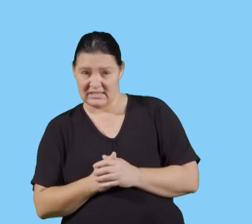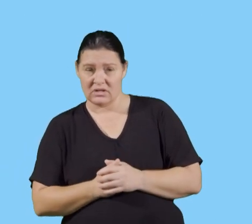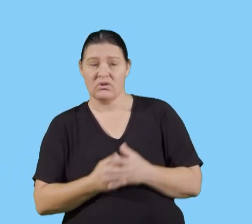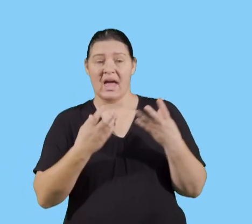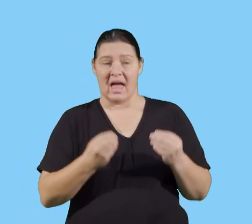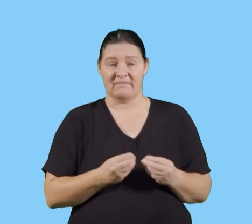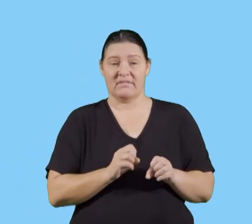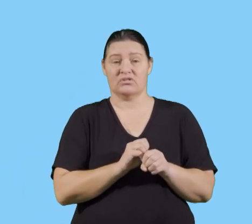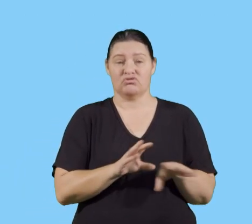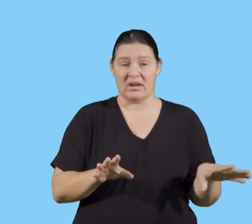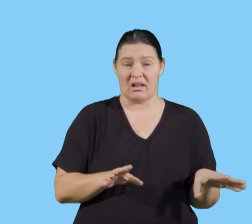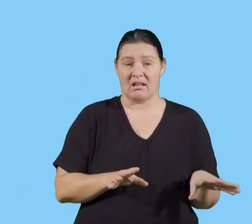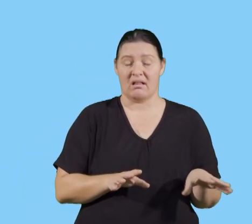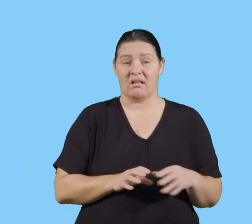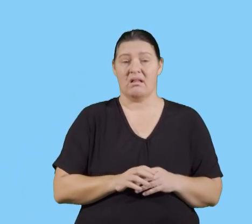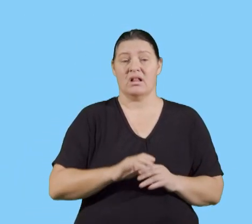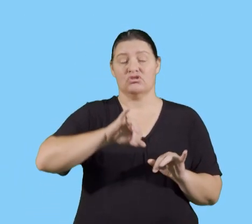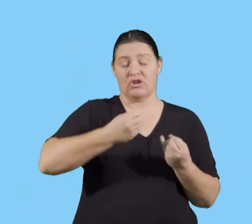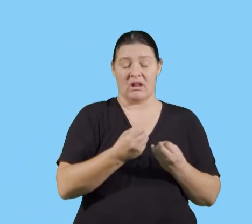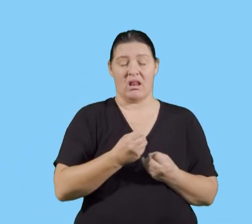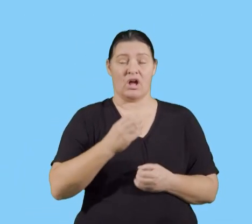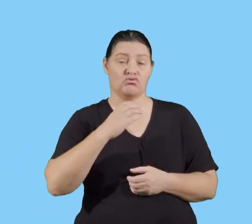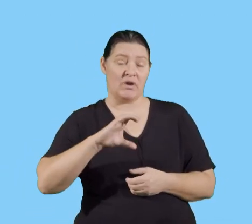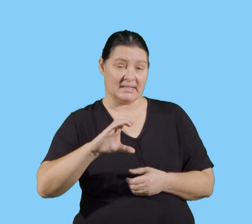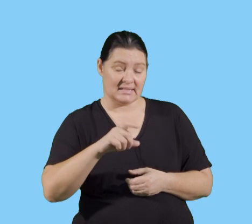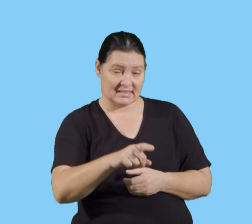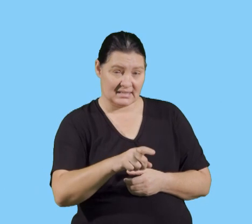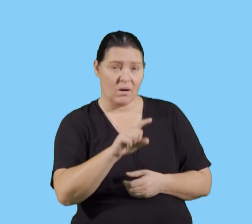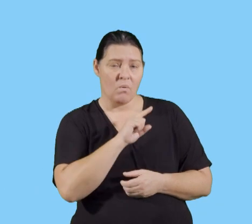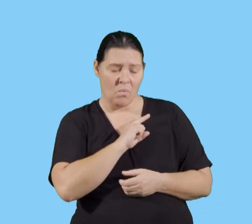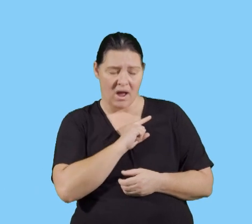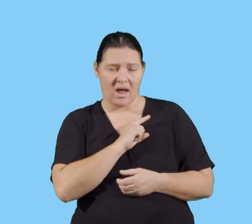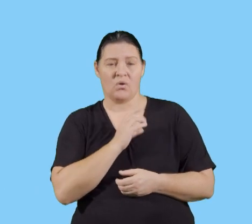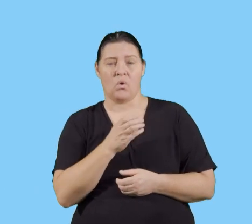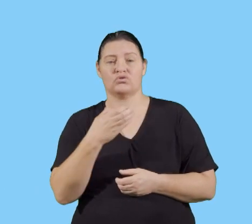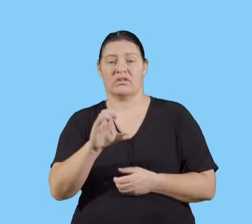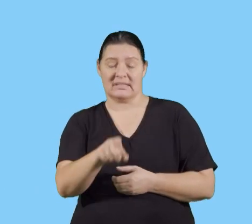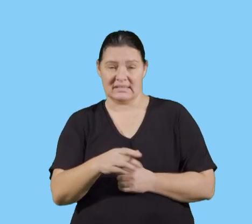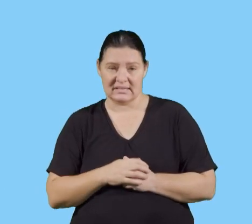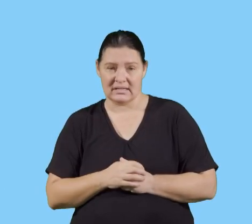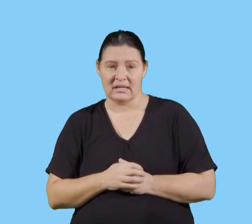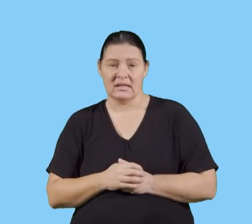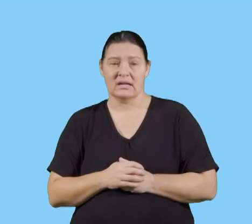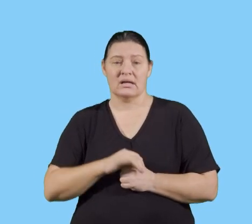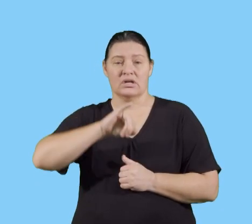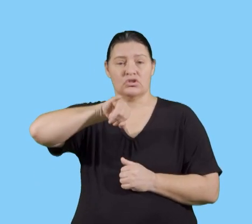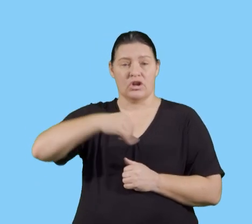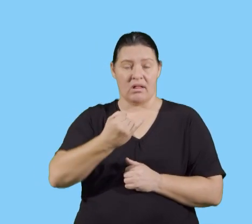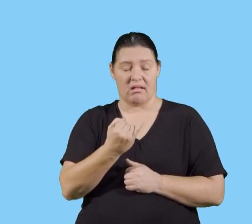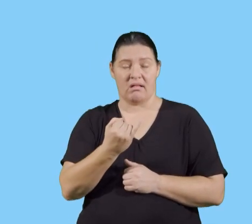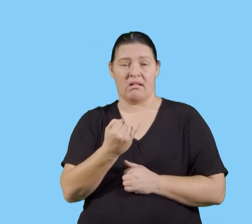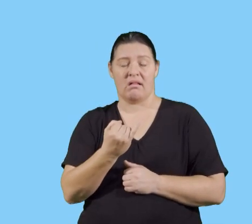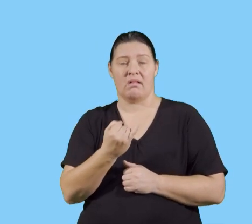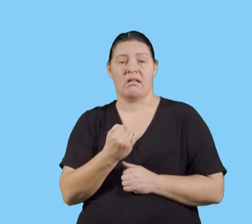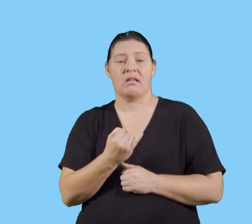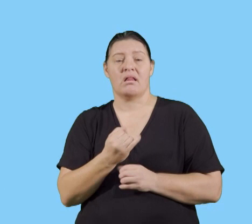credits, because it is coming to the credit side. General credits, general,